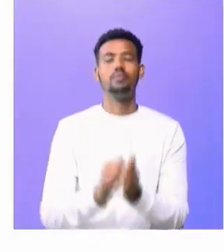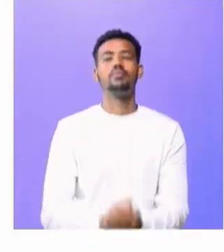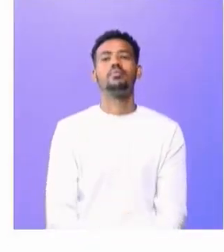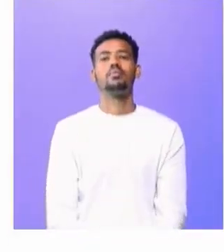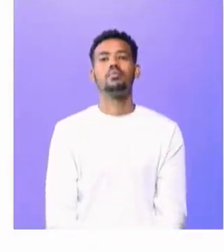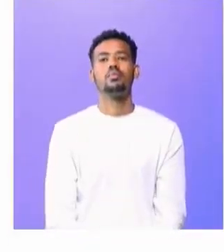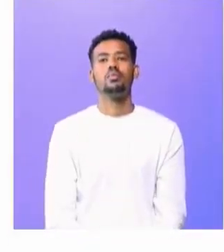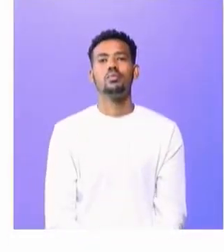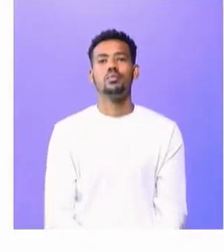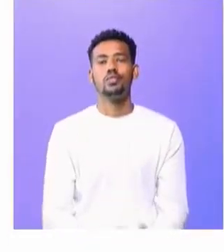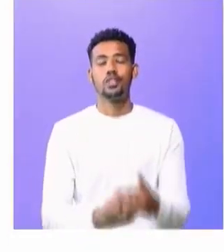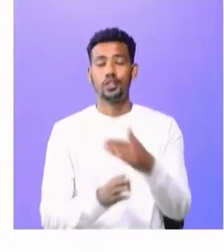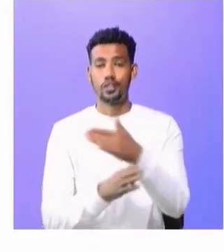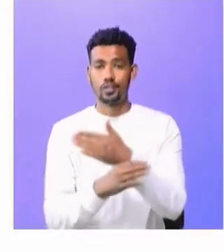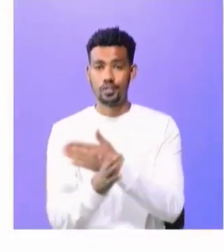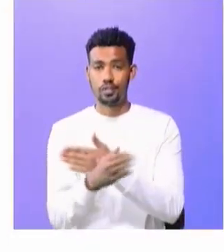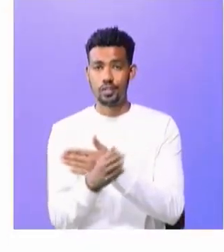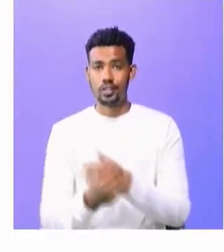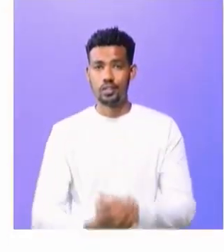fish,